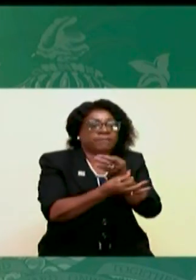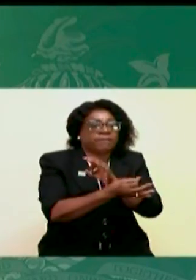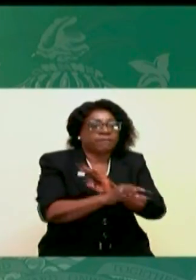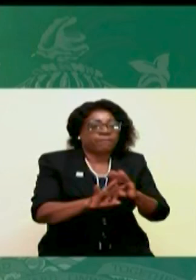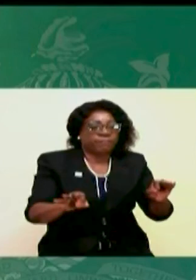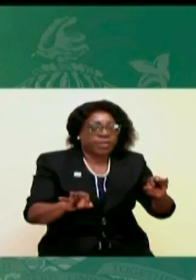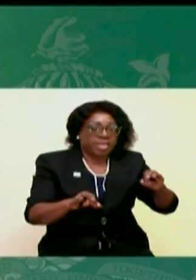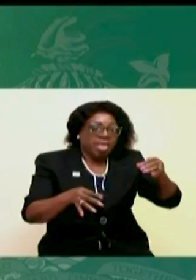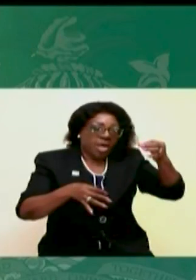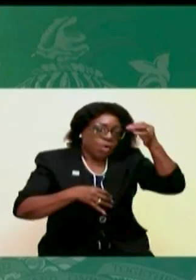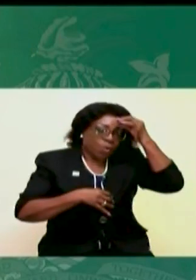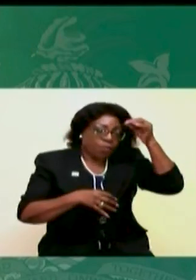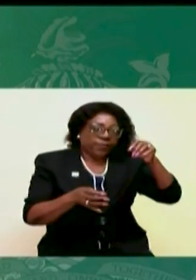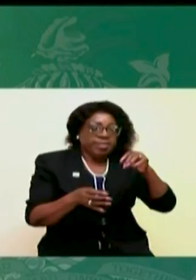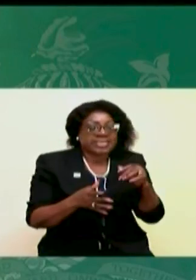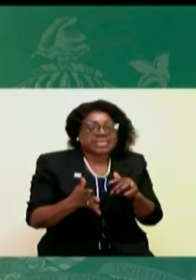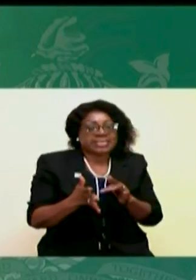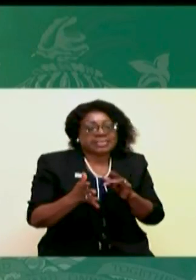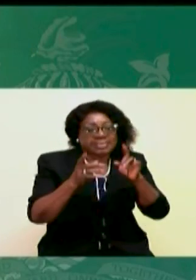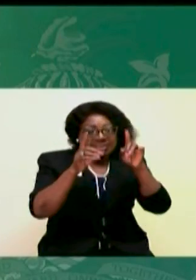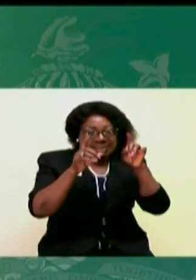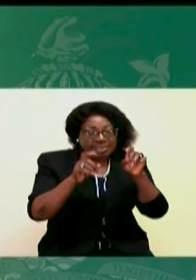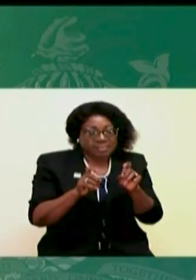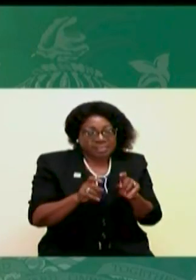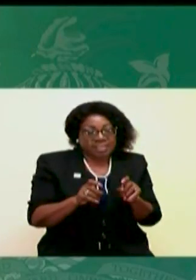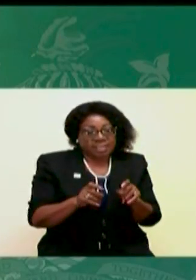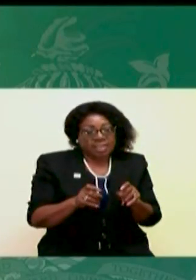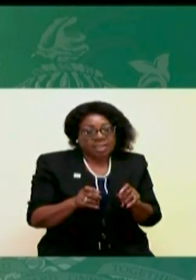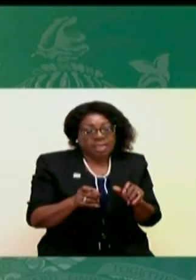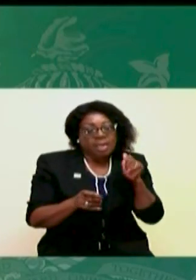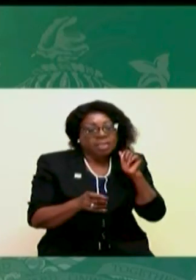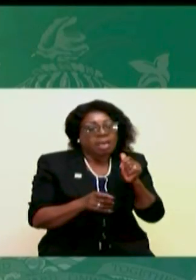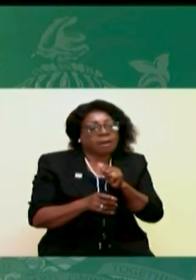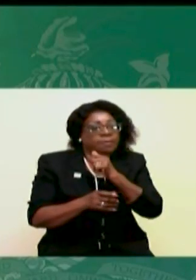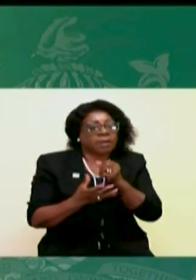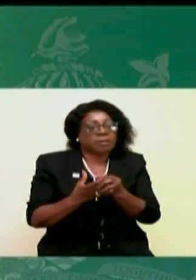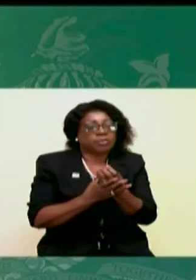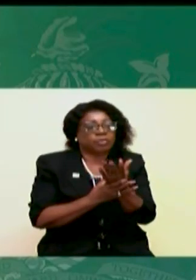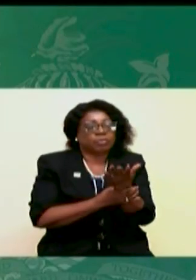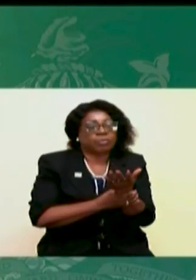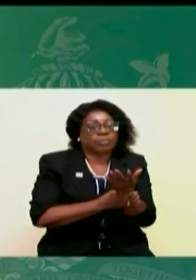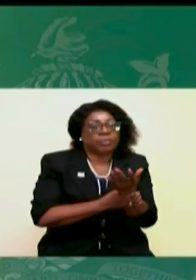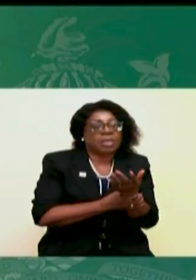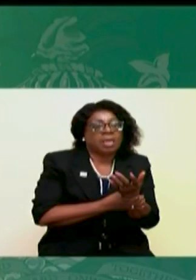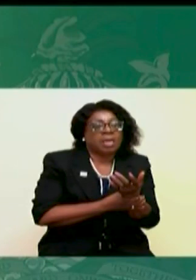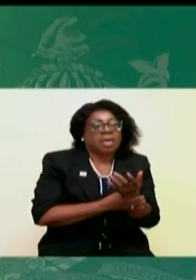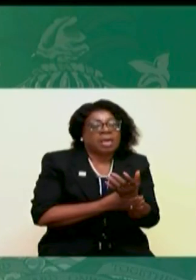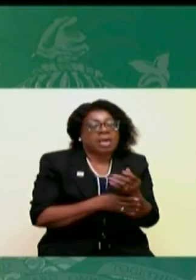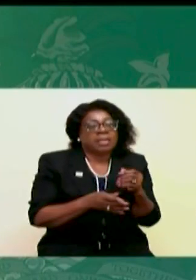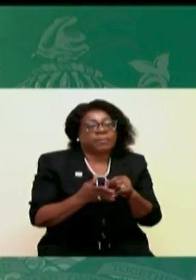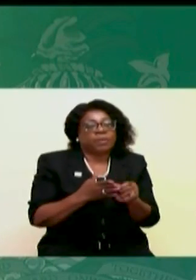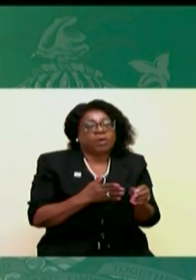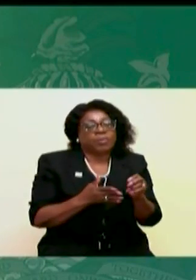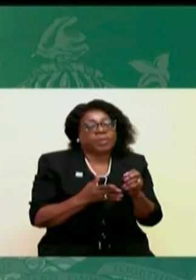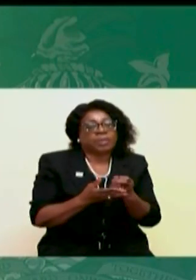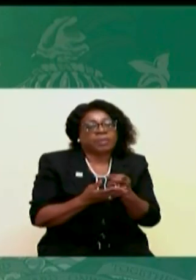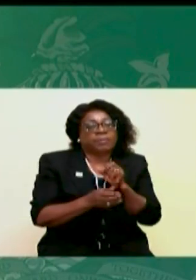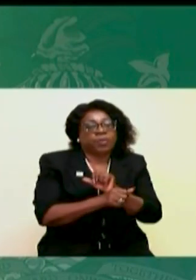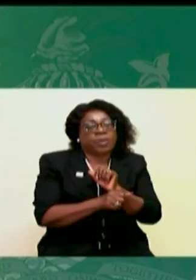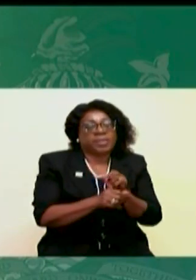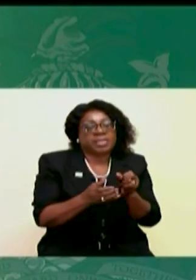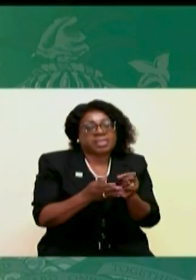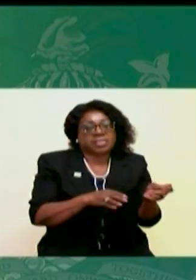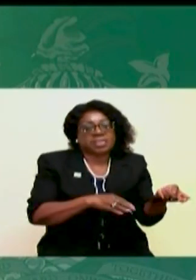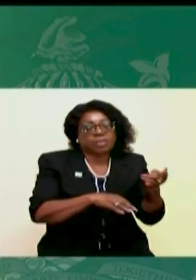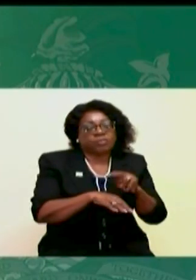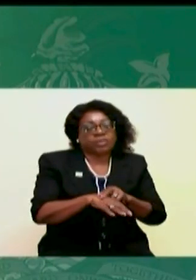business incentives, and agricultural growth. Unemployment rates are decreasing, and more visitors are traveling